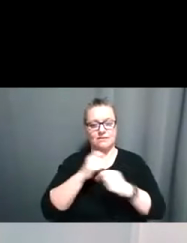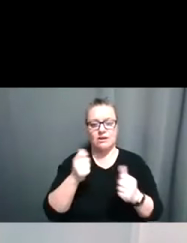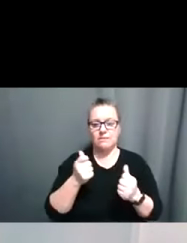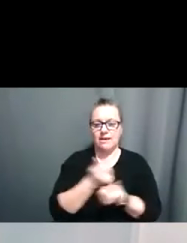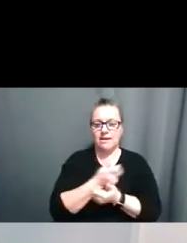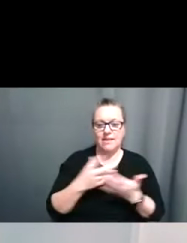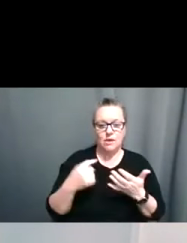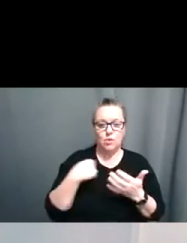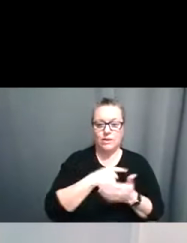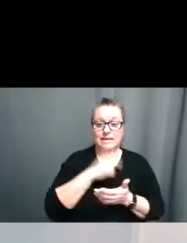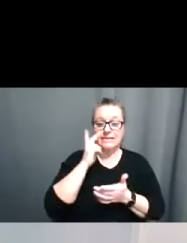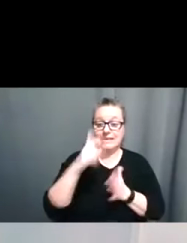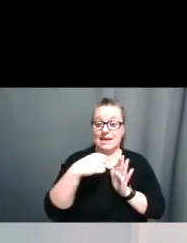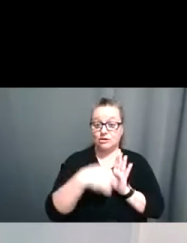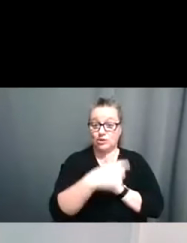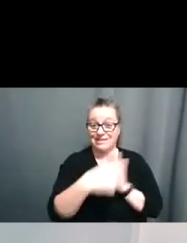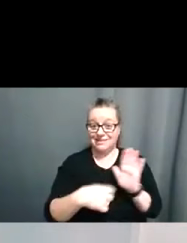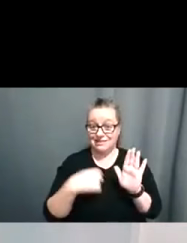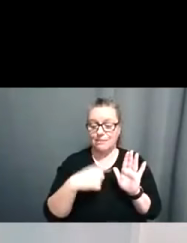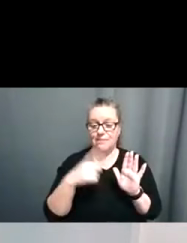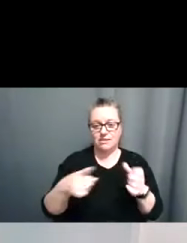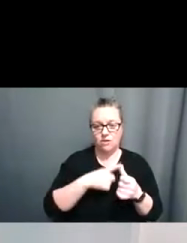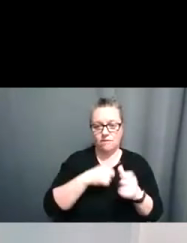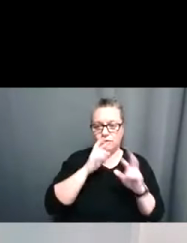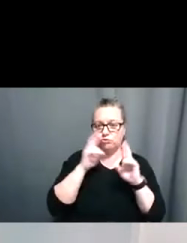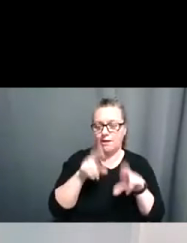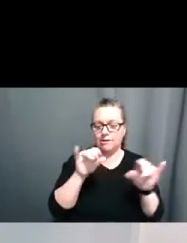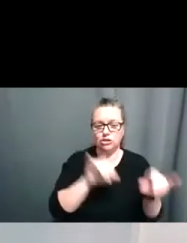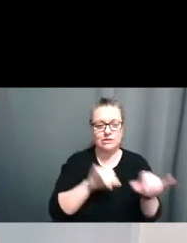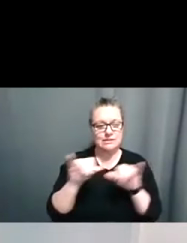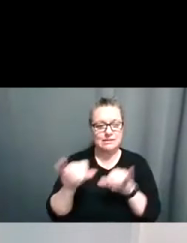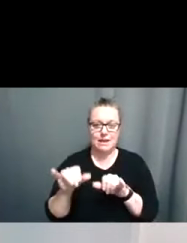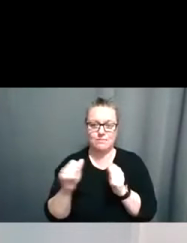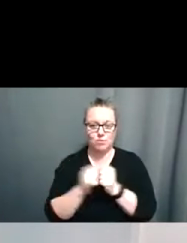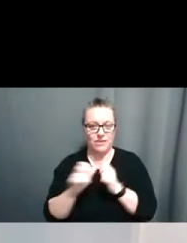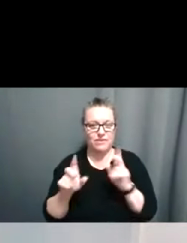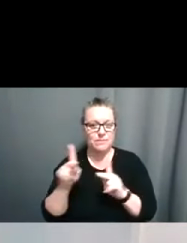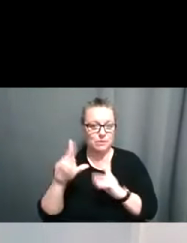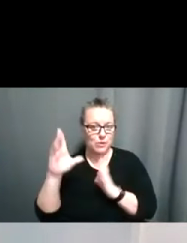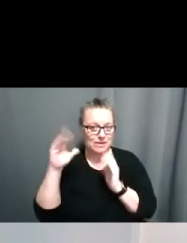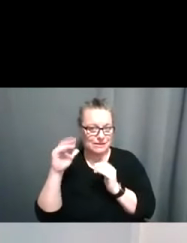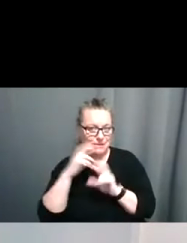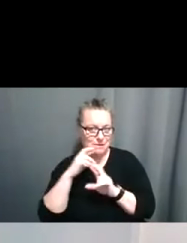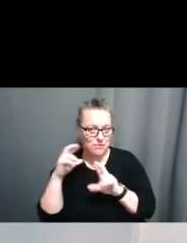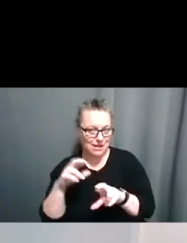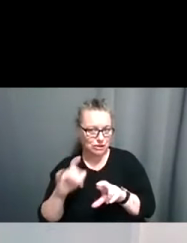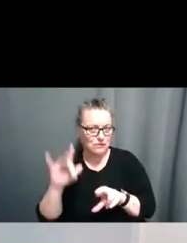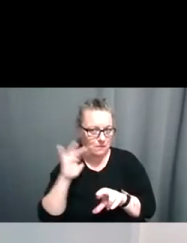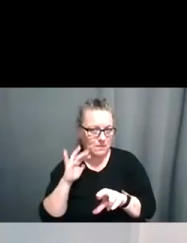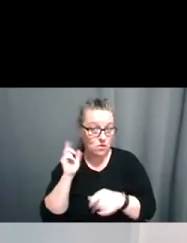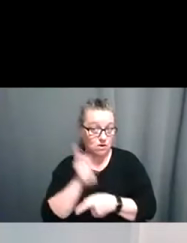as criticism. It's usually our first reaction, just like it is in those folks who you were anticipating reactions from before,